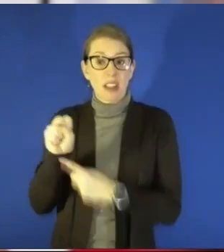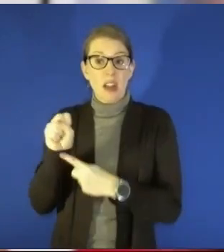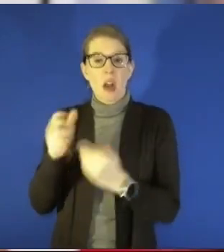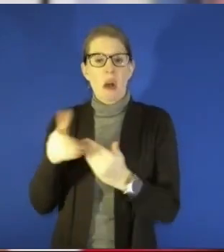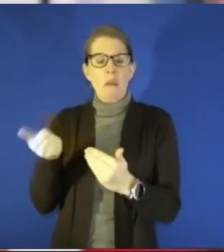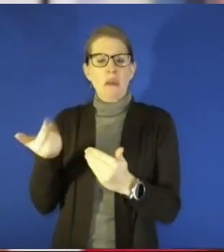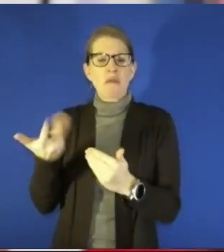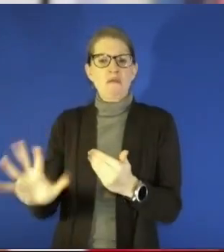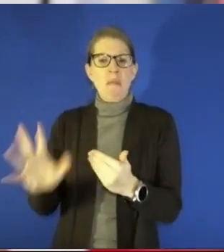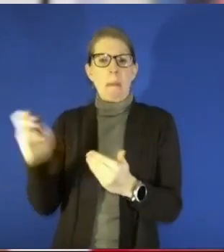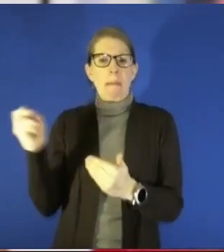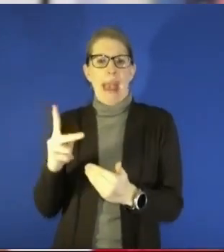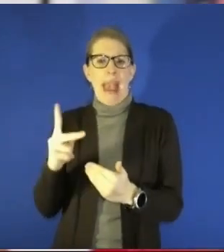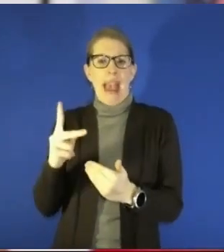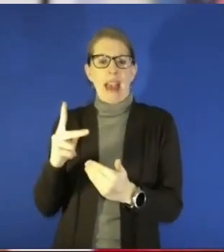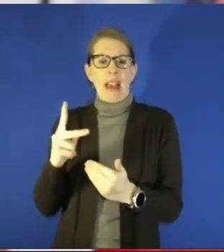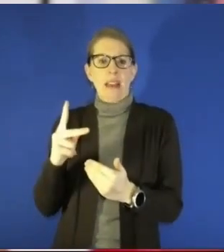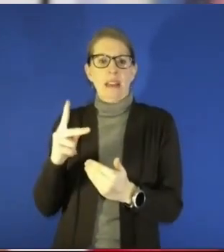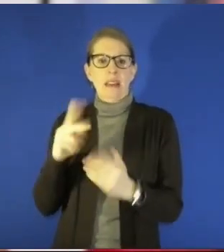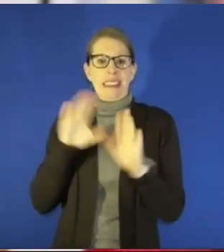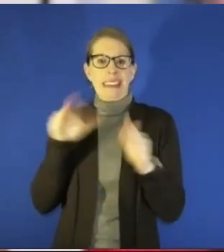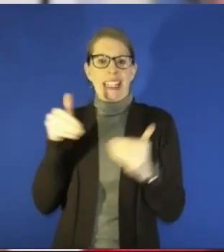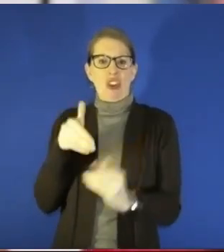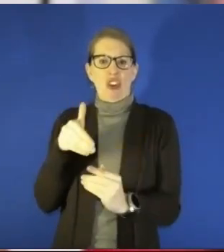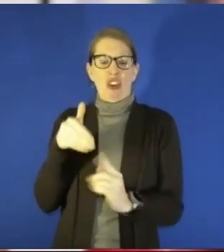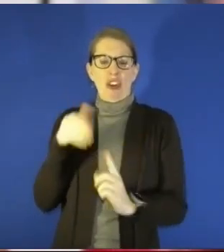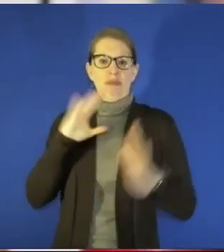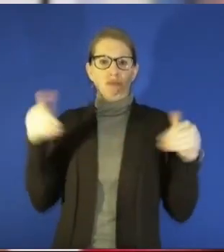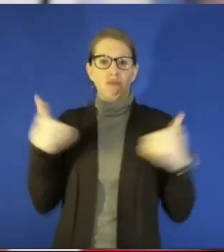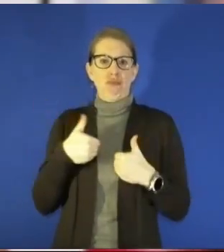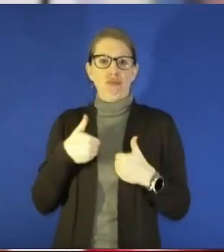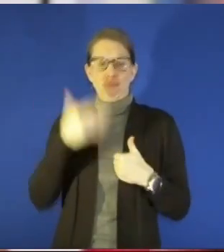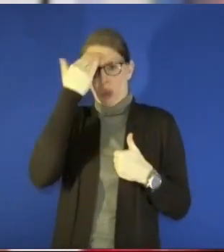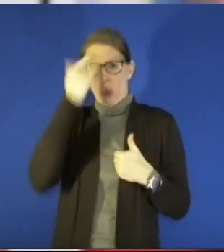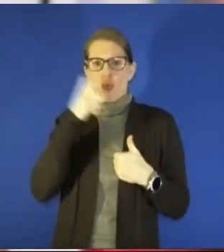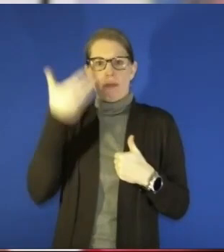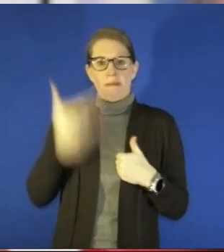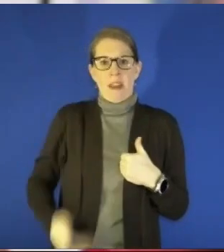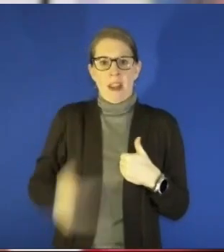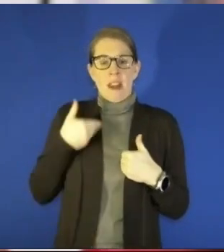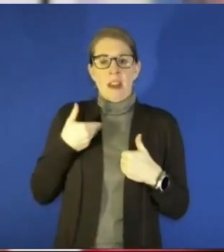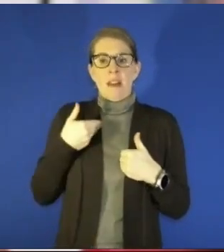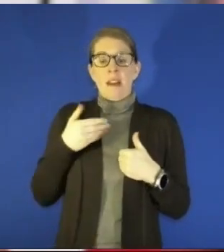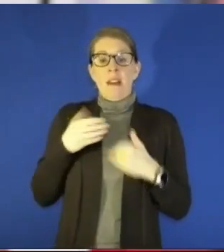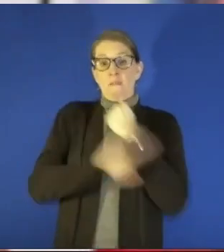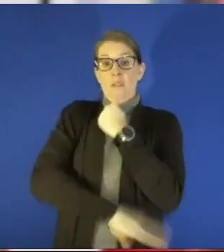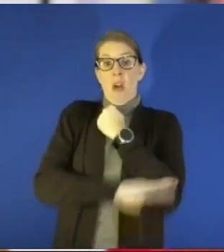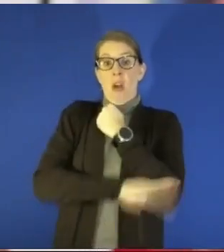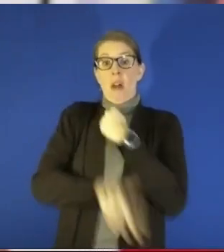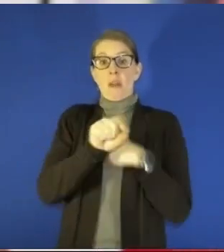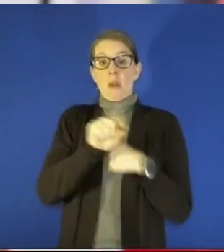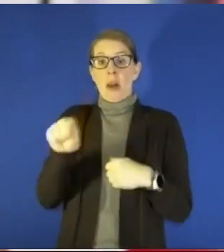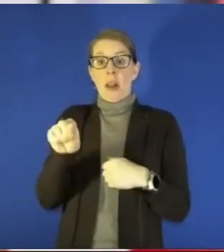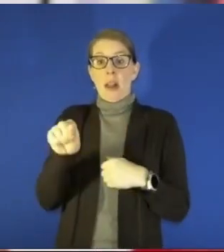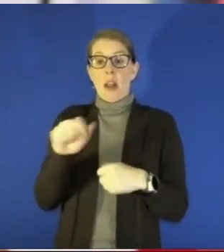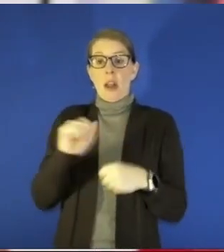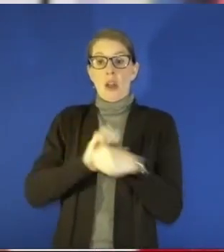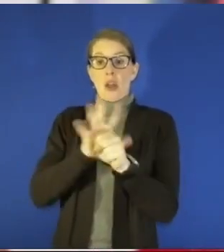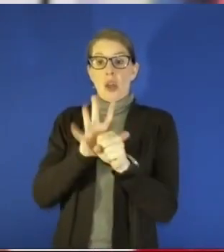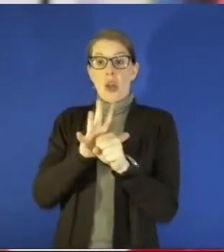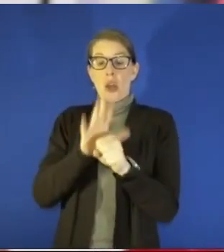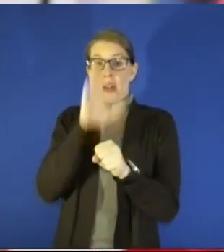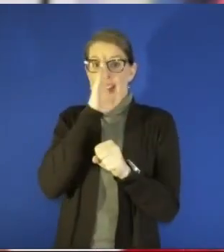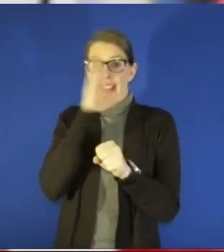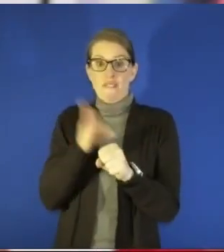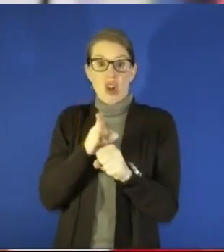always return back to center. And during this fall of 2020, it was as if COVID was never